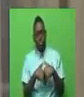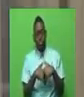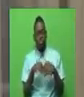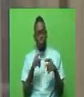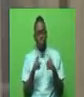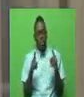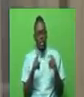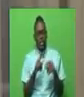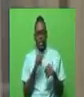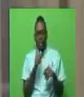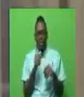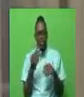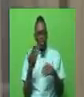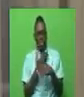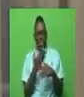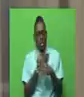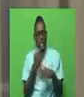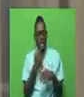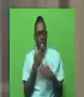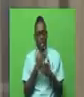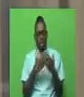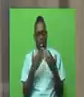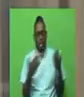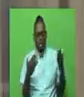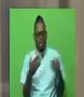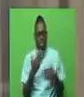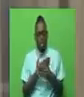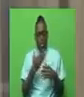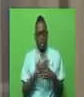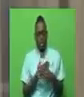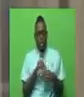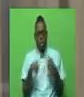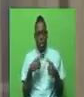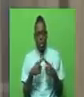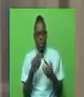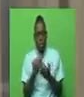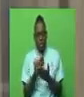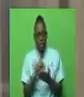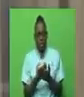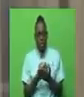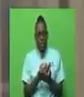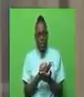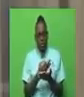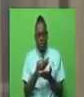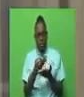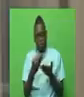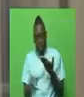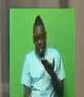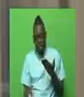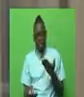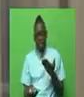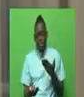Speaker. He chose to leave out specific parts, because while the economy is falling, based on international prices falling, Madam